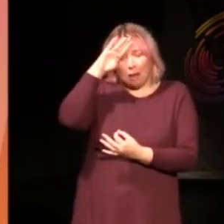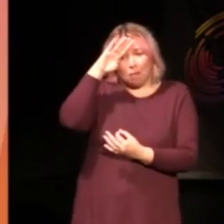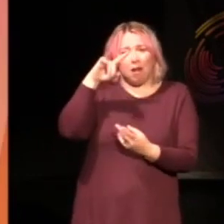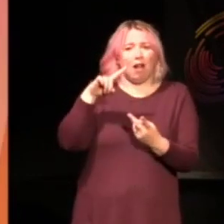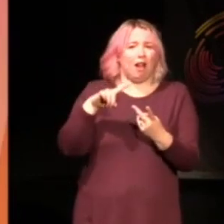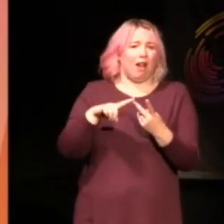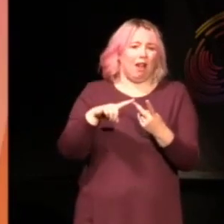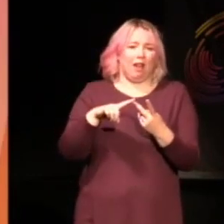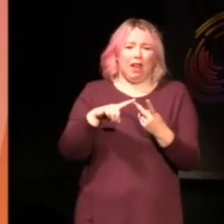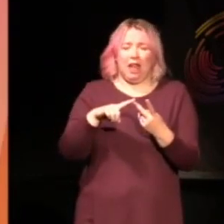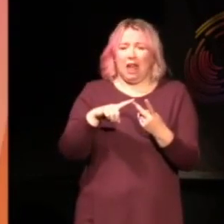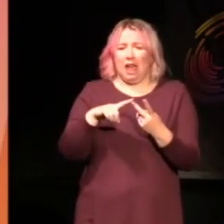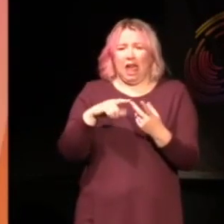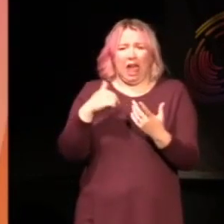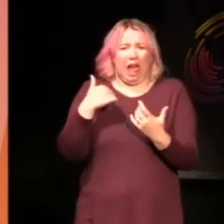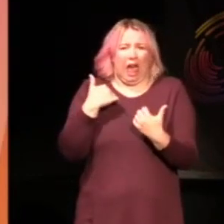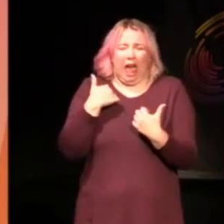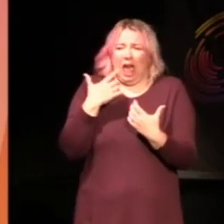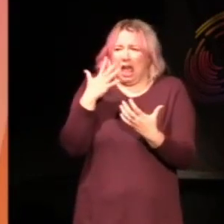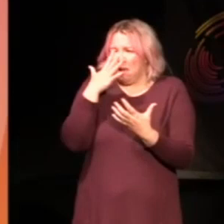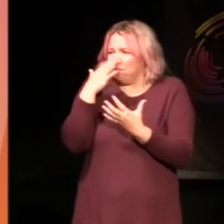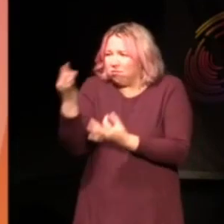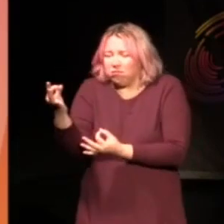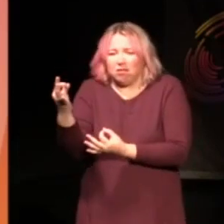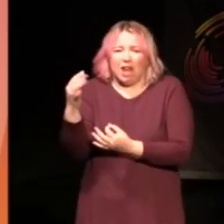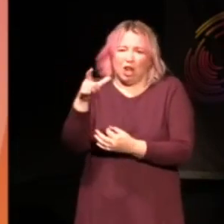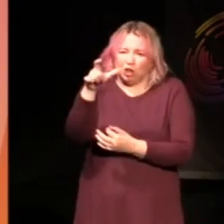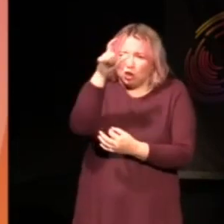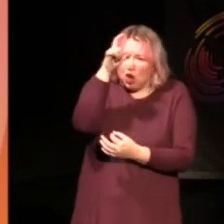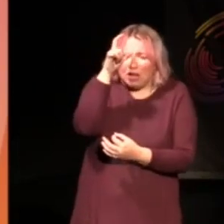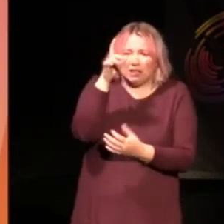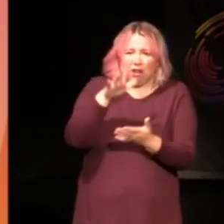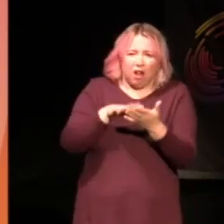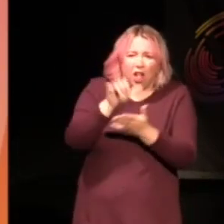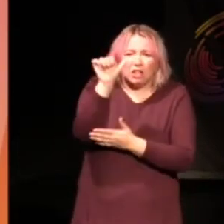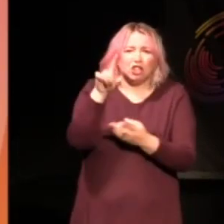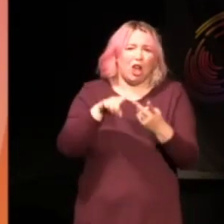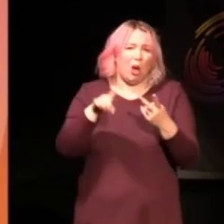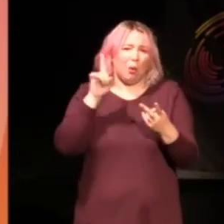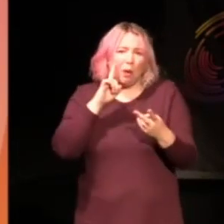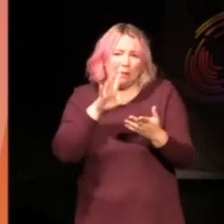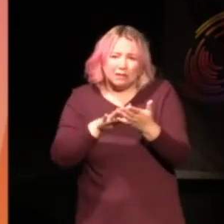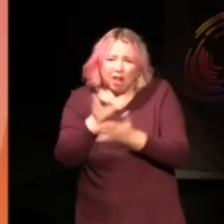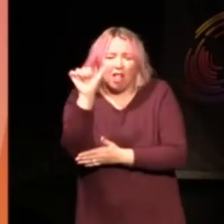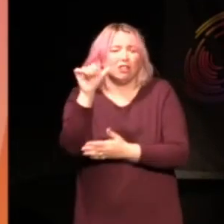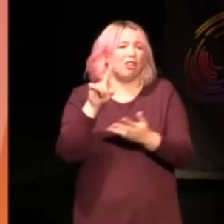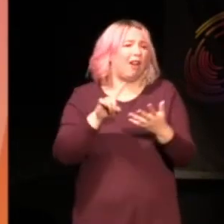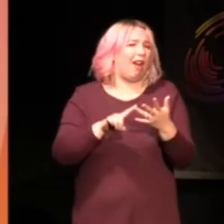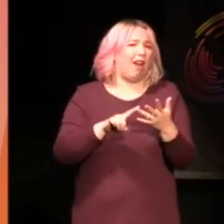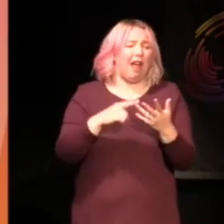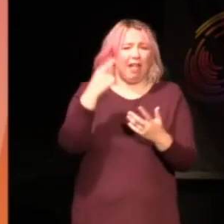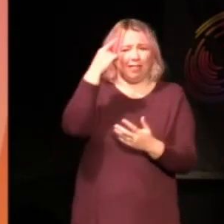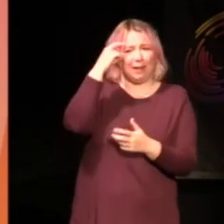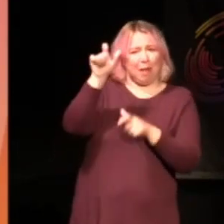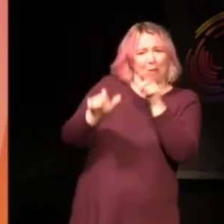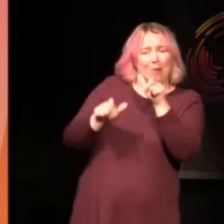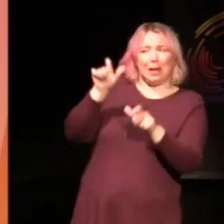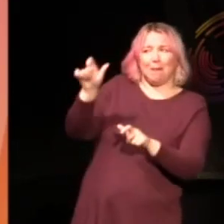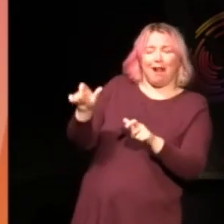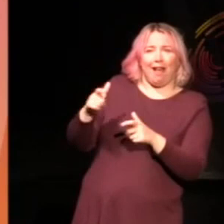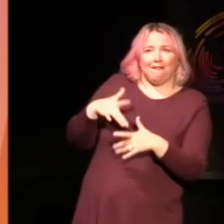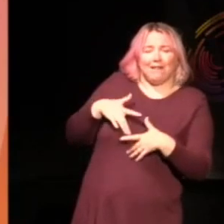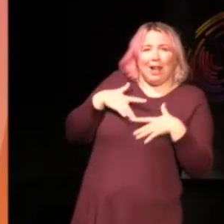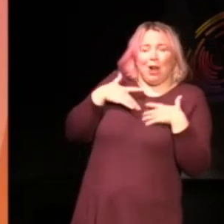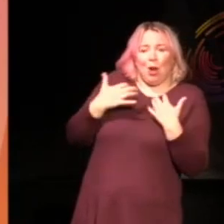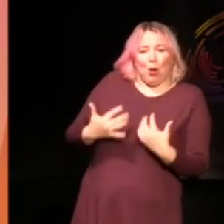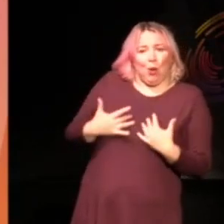Balkans. I am attached to the Turkish culture, particularly oral culture, women's culture. When I think about the people, I feel very emotional. When I